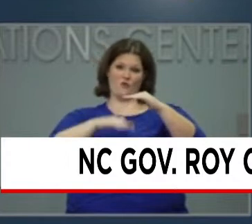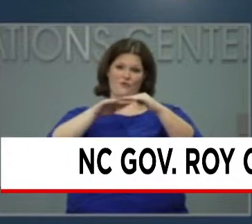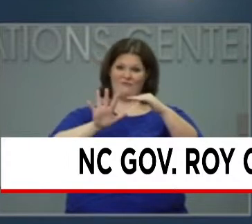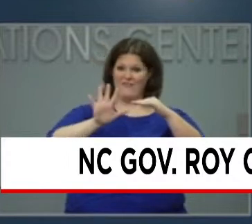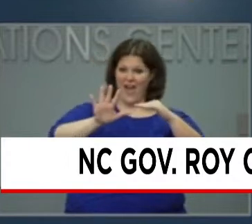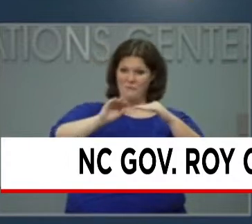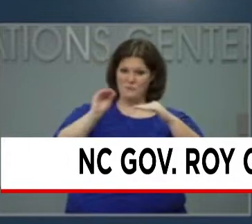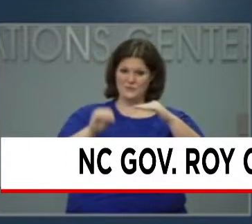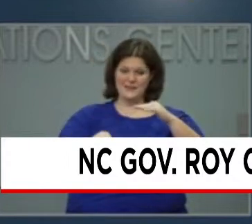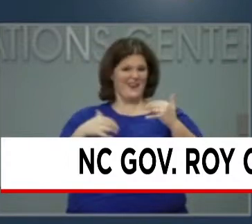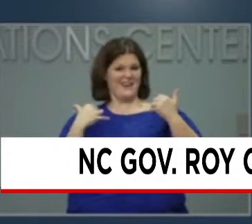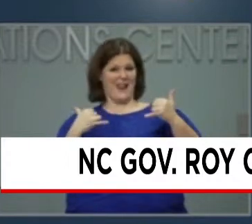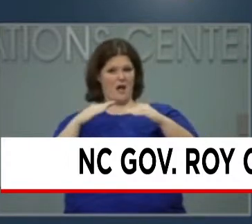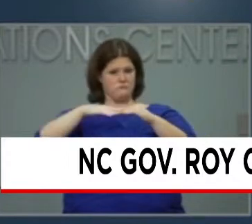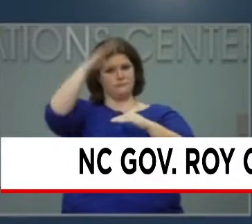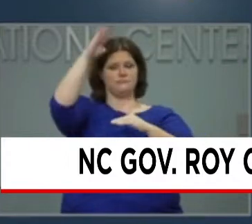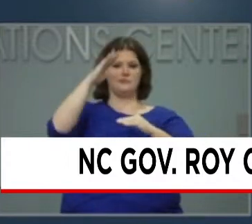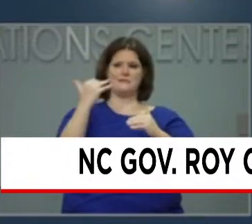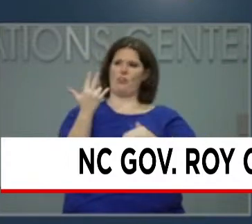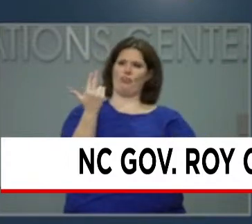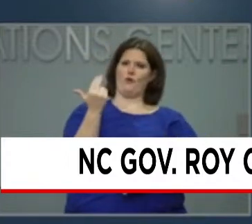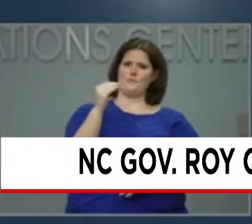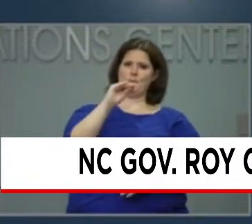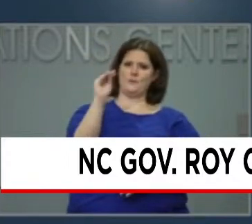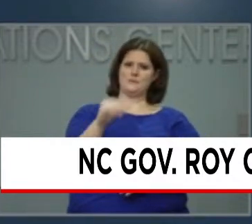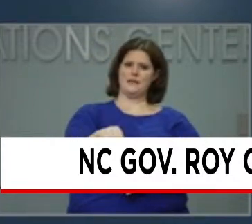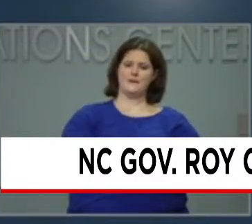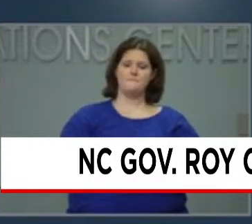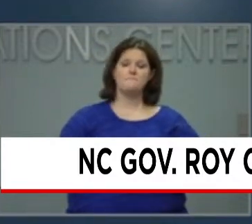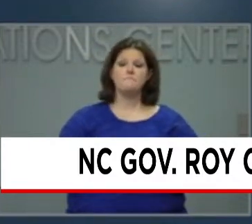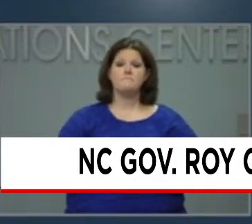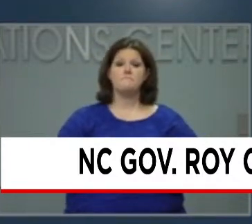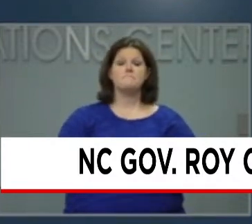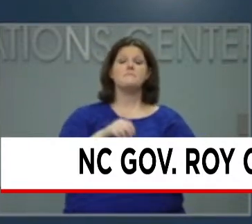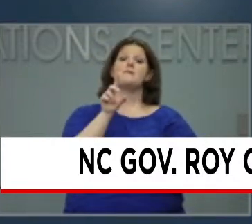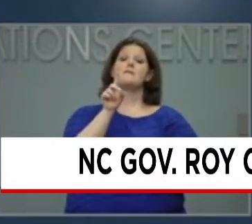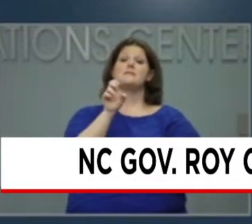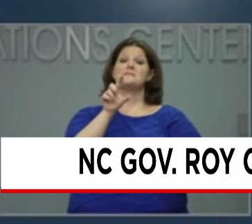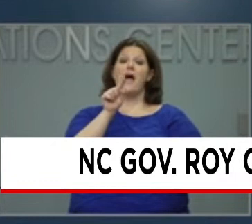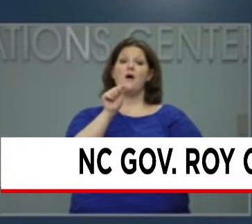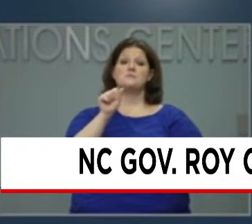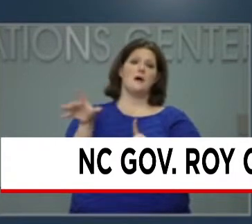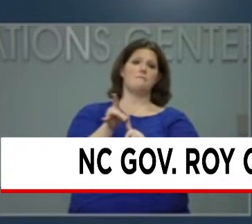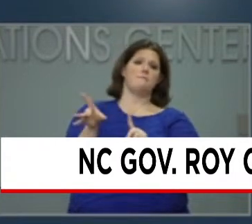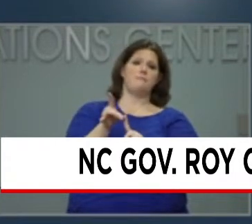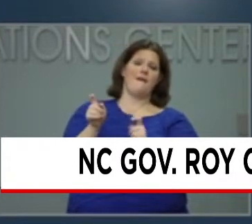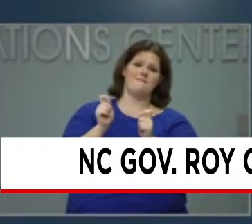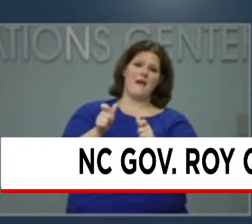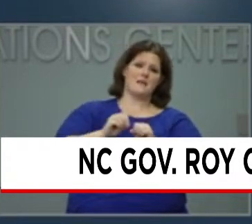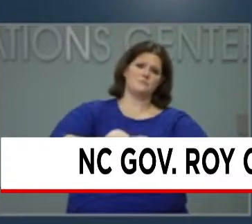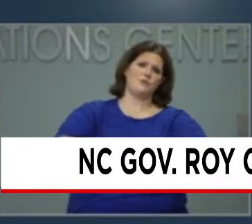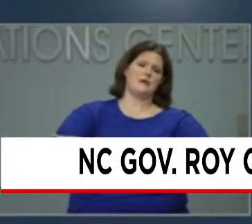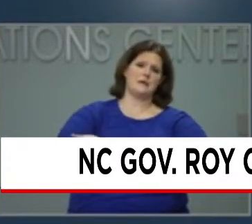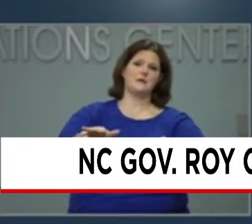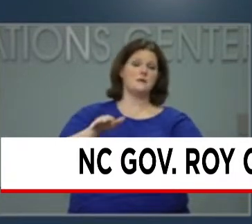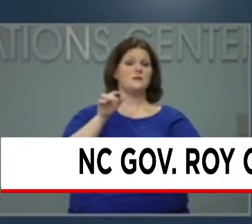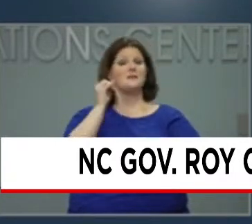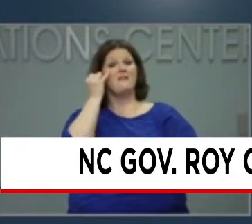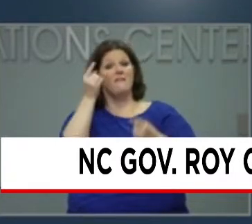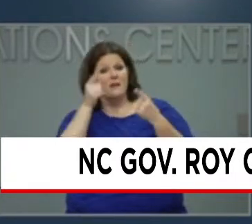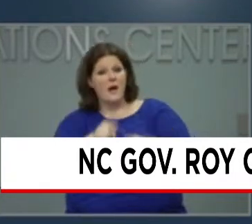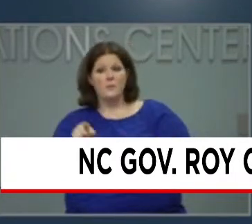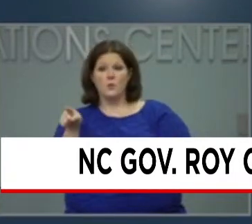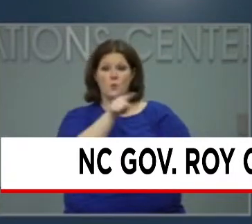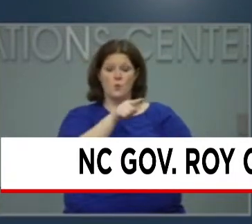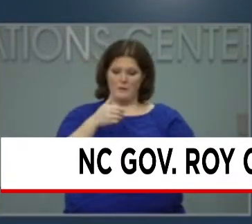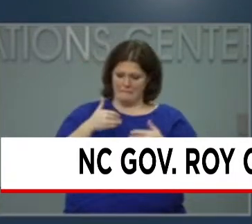5%. With the more contagious Delta variant rapidly spreading, anyone who has symptoms of COVID or has